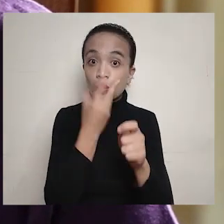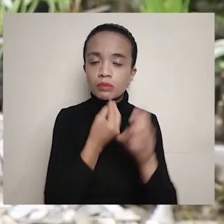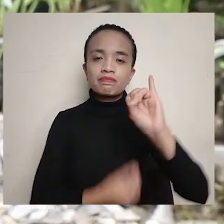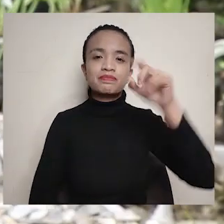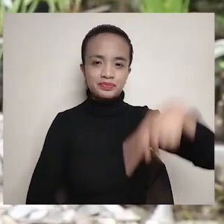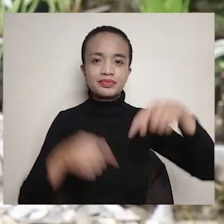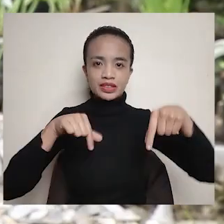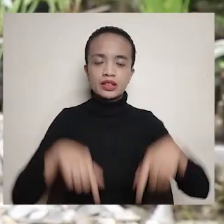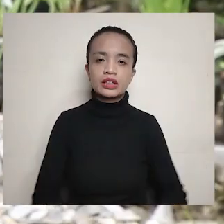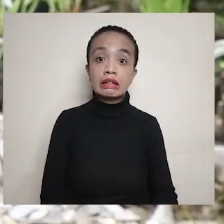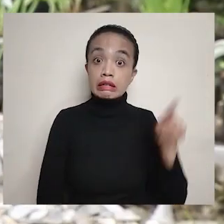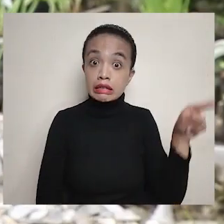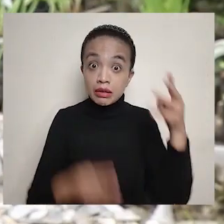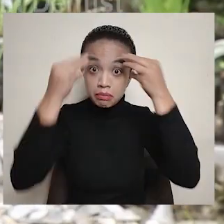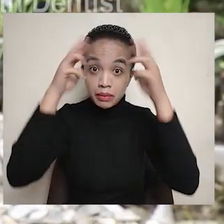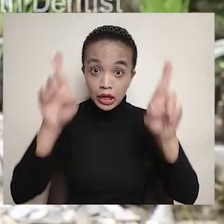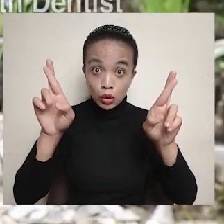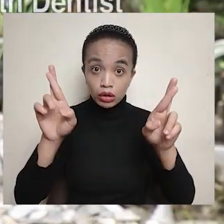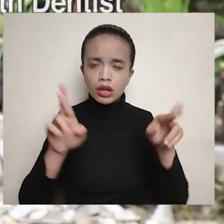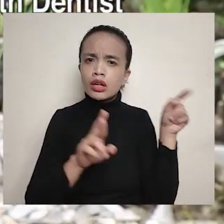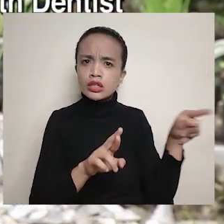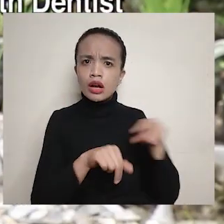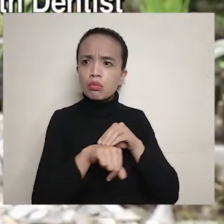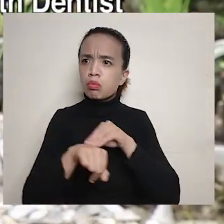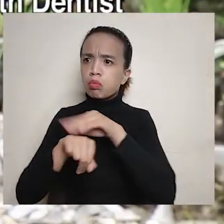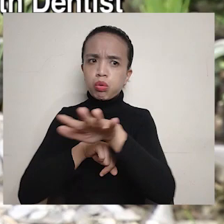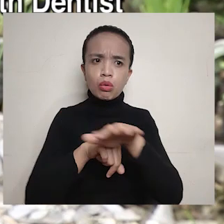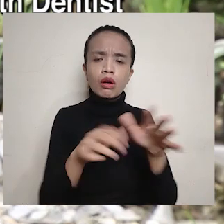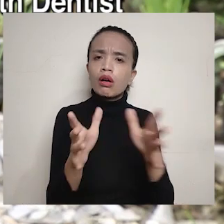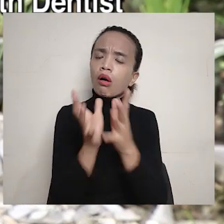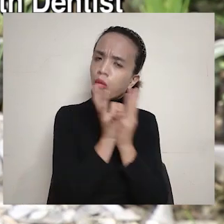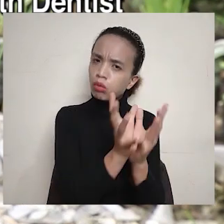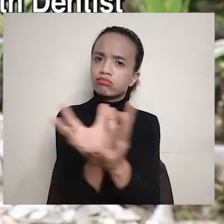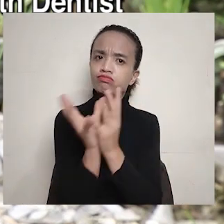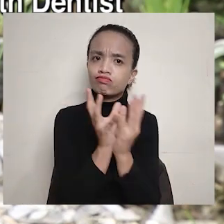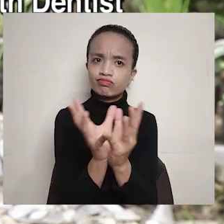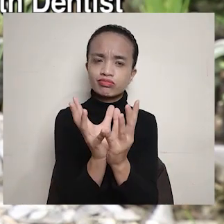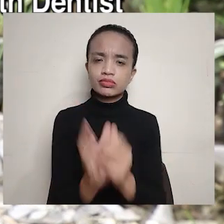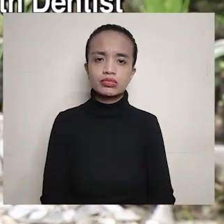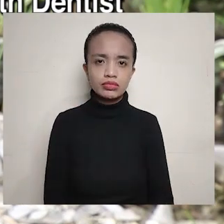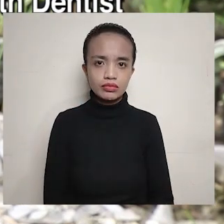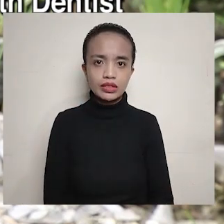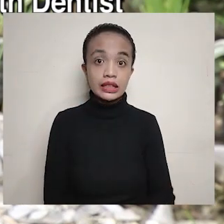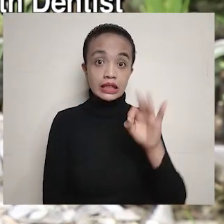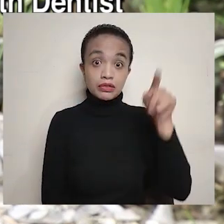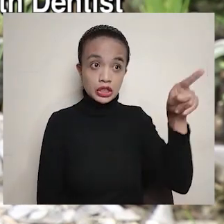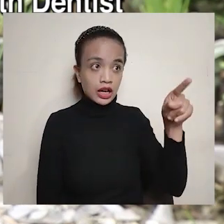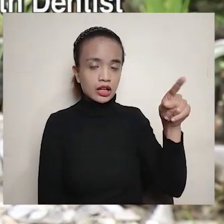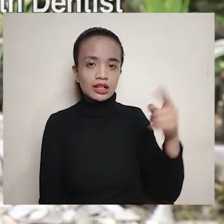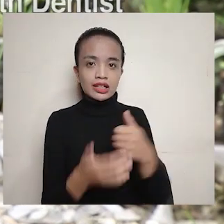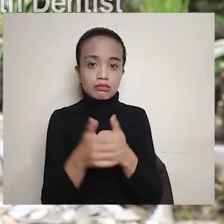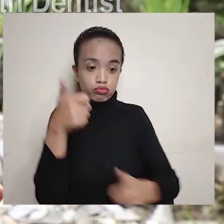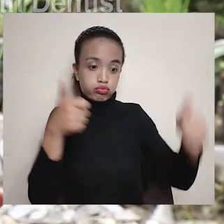country. Just being a mayor impacted a lot of the whole community. No? So if he's placed in a higher level, then he